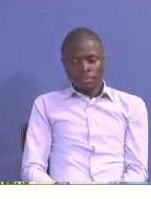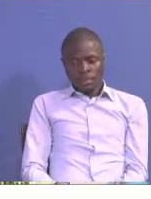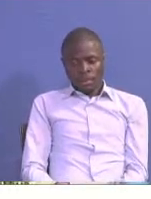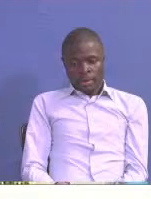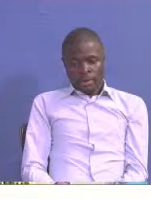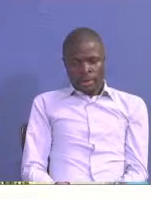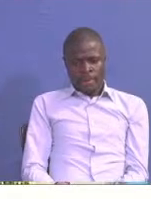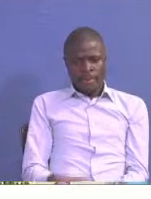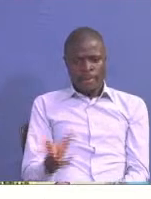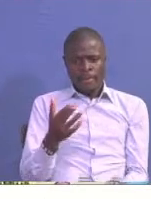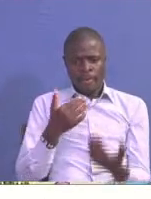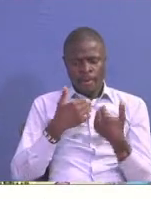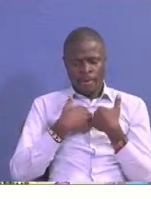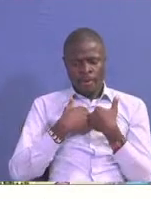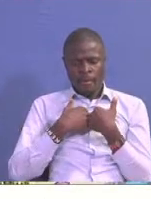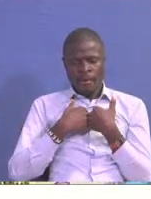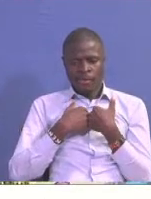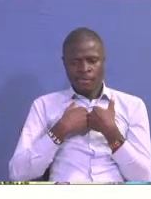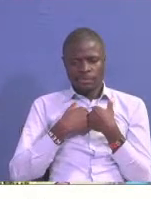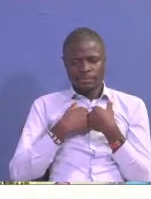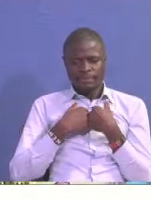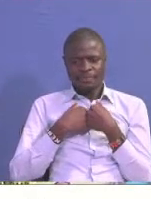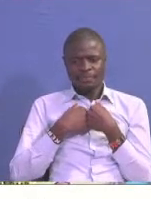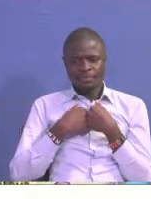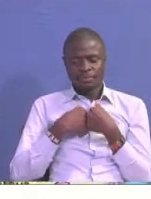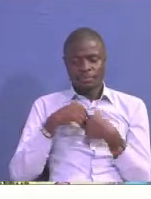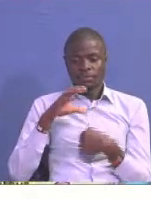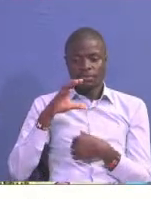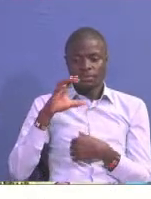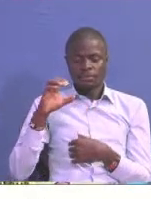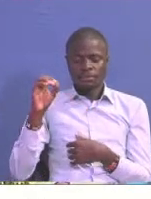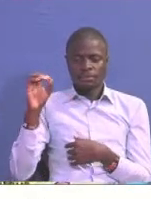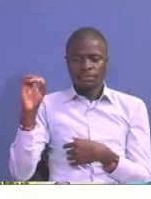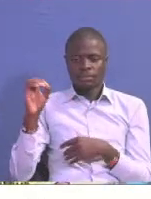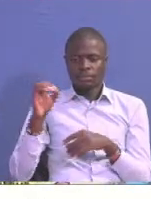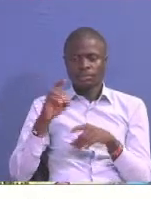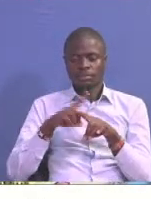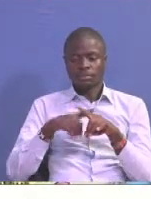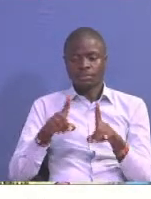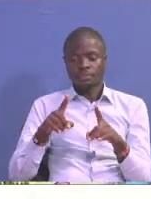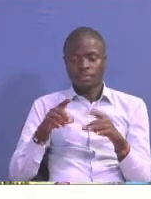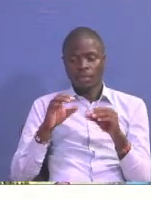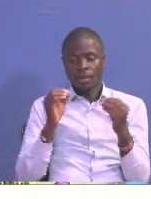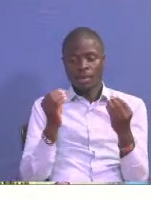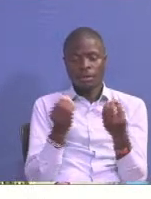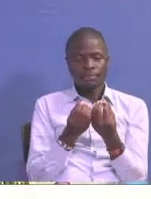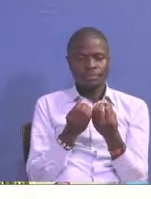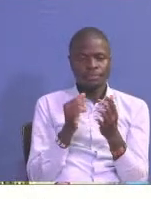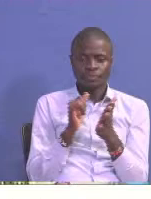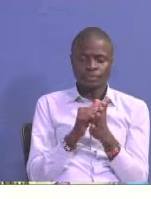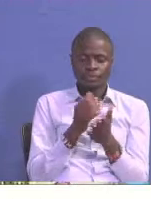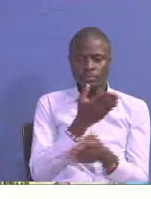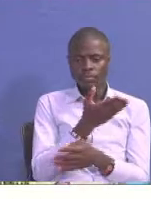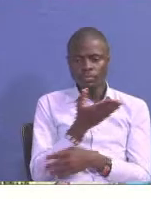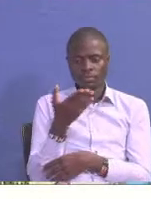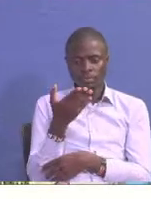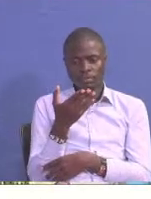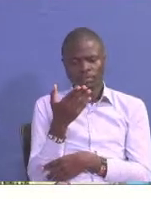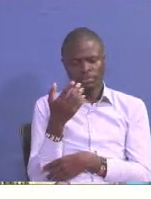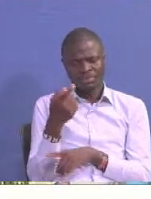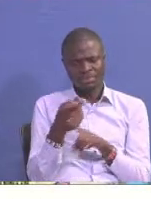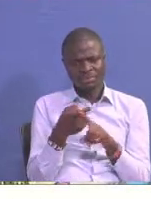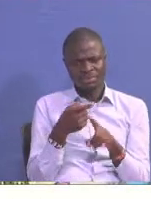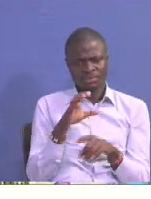We have the CEOs of different organizations that were invited